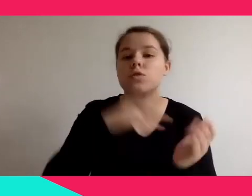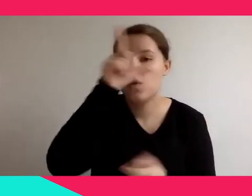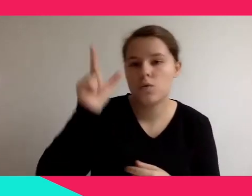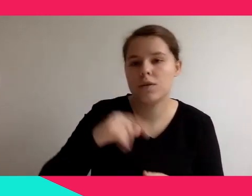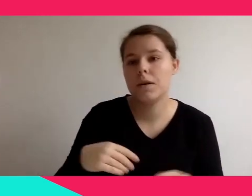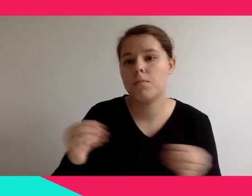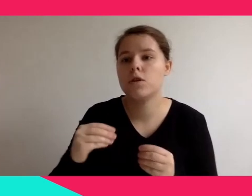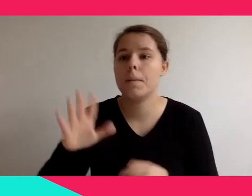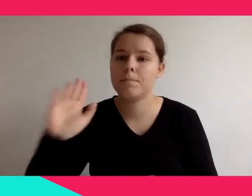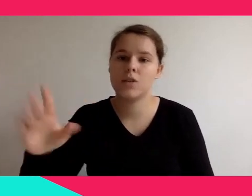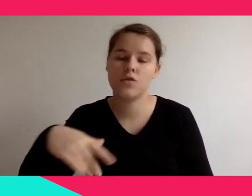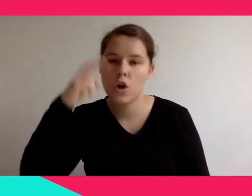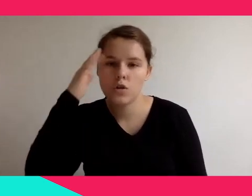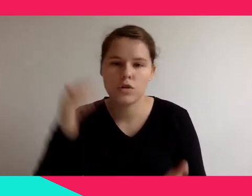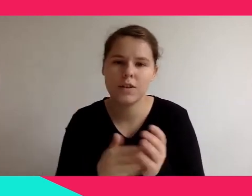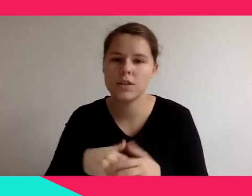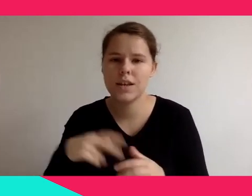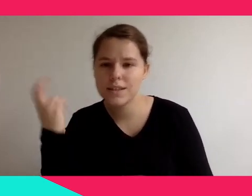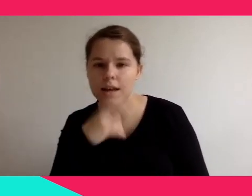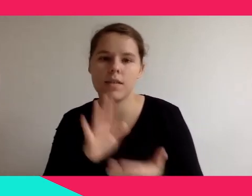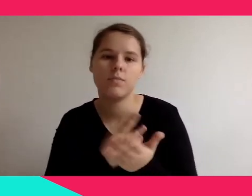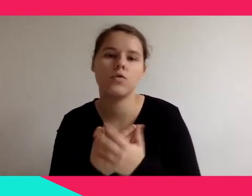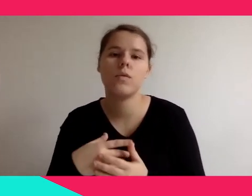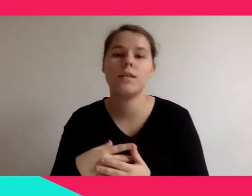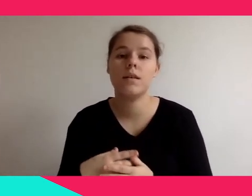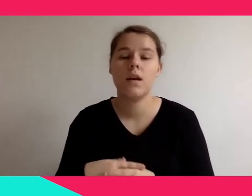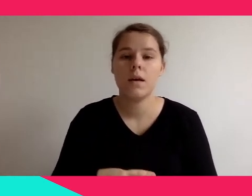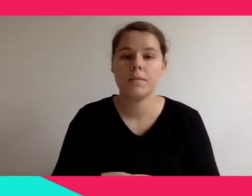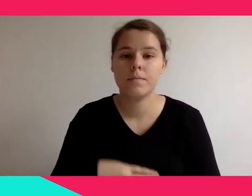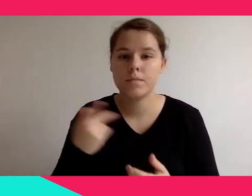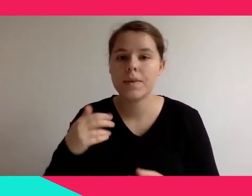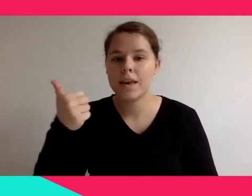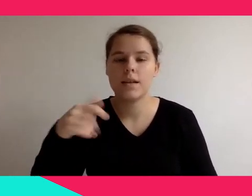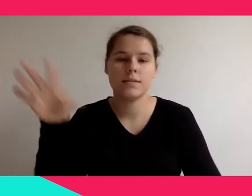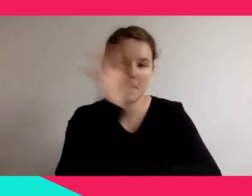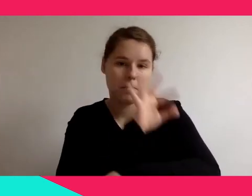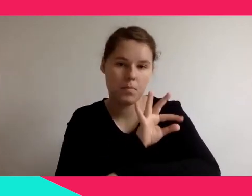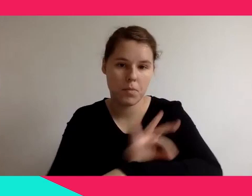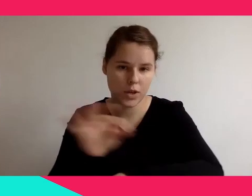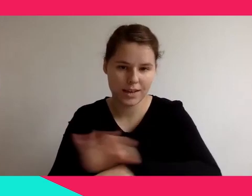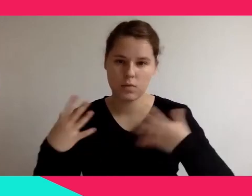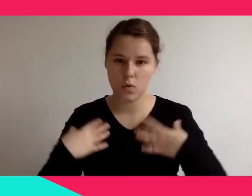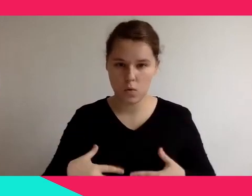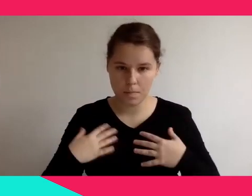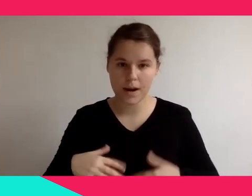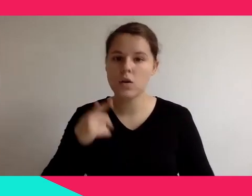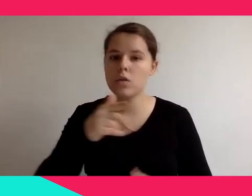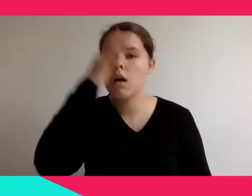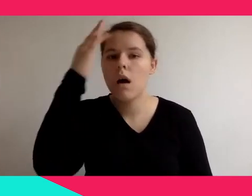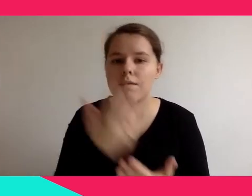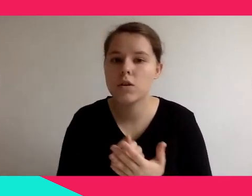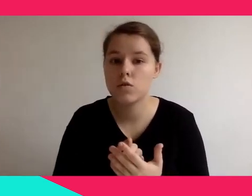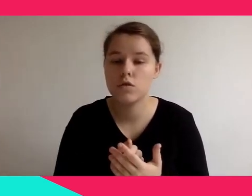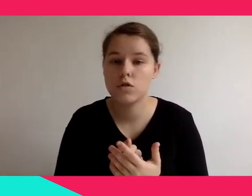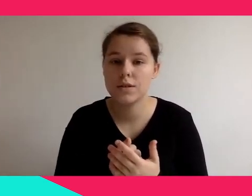designers, used the Rijksmuseum collection for their fashion show. So this is an extremely nice